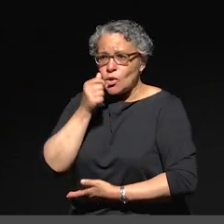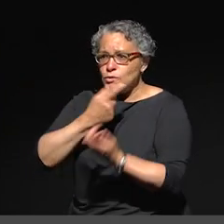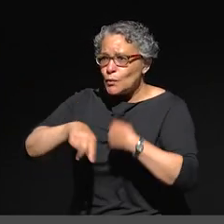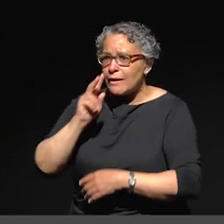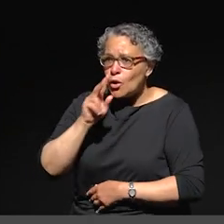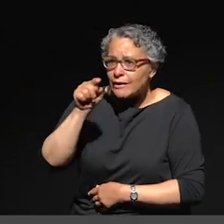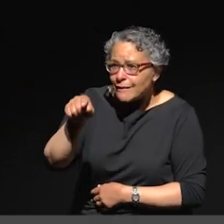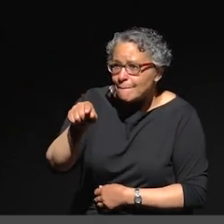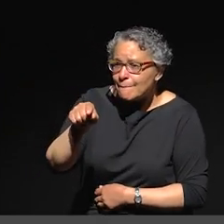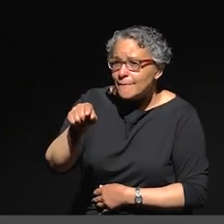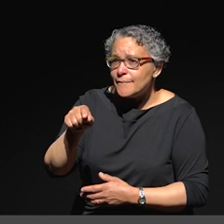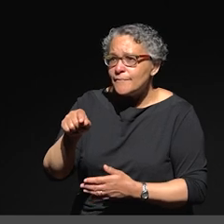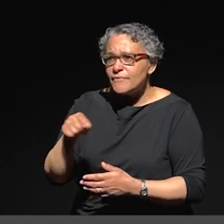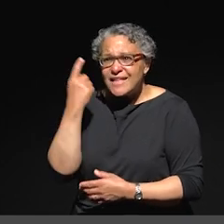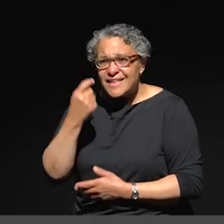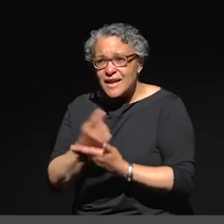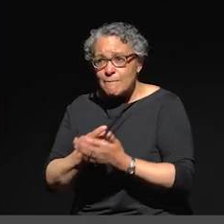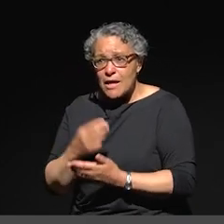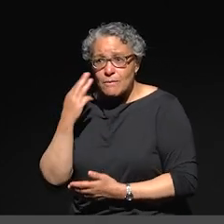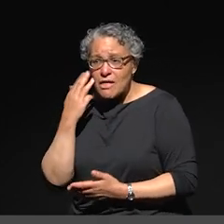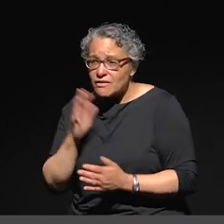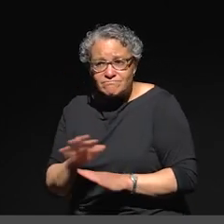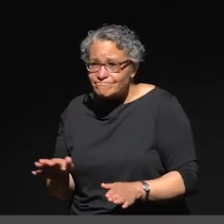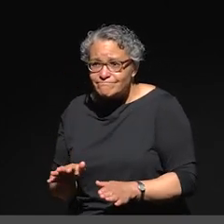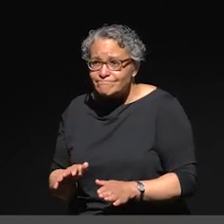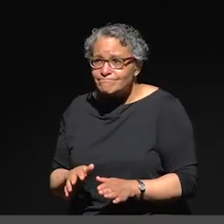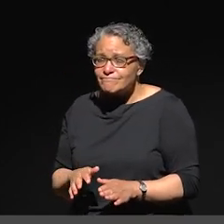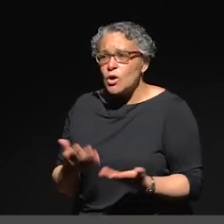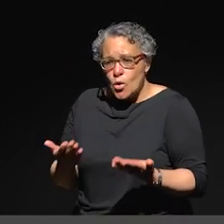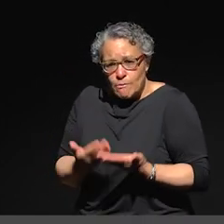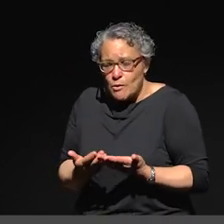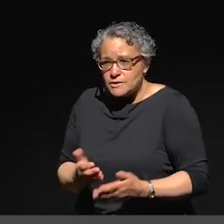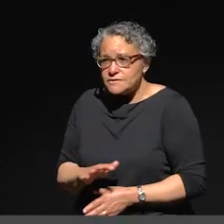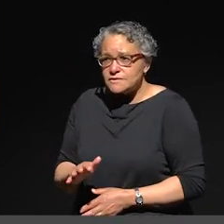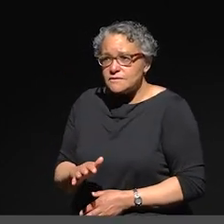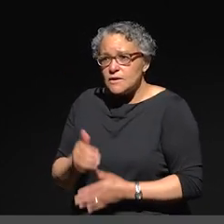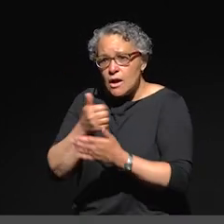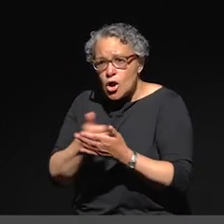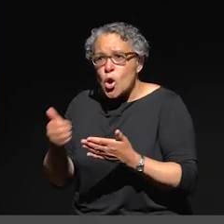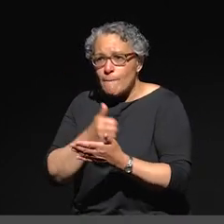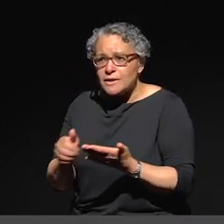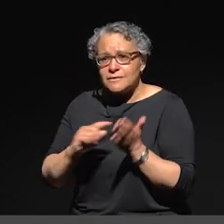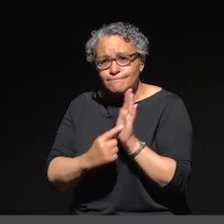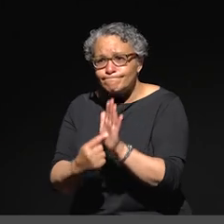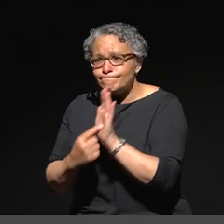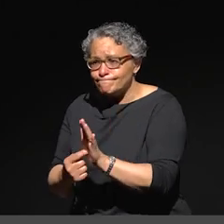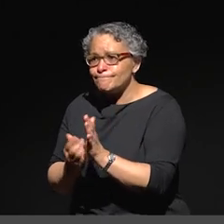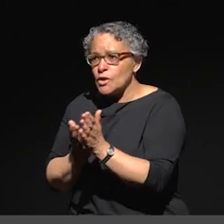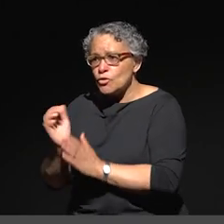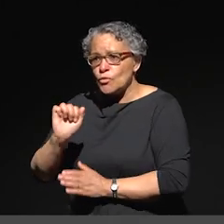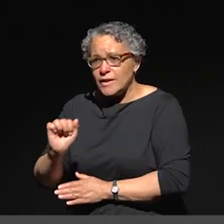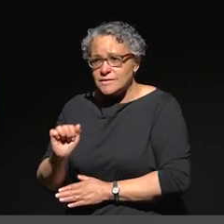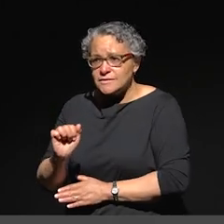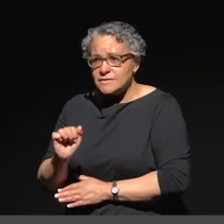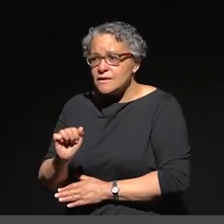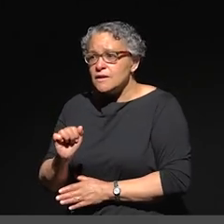thinking about something else. He's not thinking about the moment. And this is a common motif in depictions of Virgin and Child. Often it's the mother who's looking